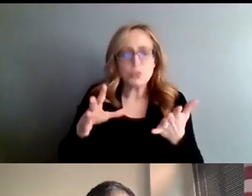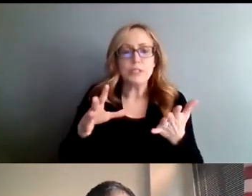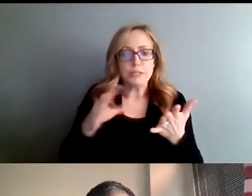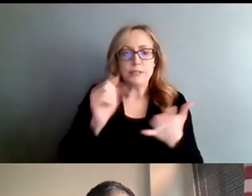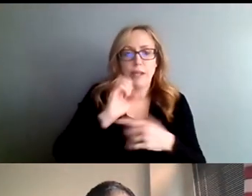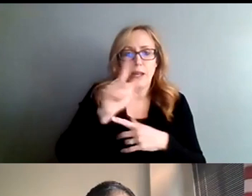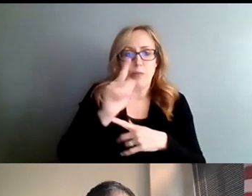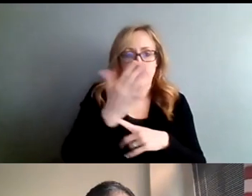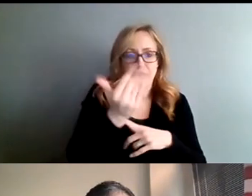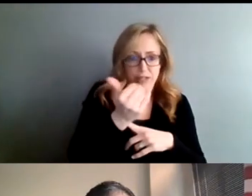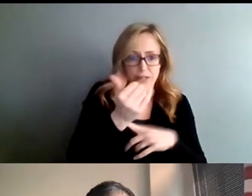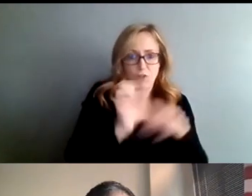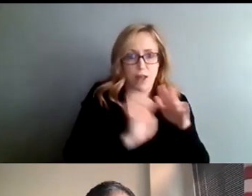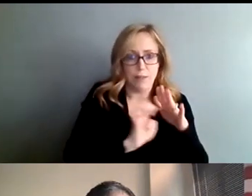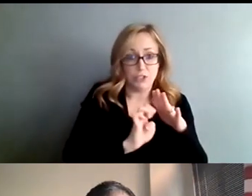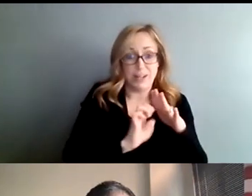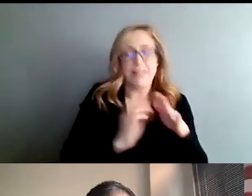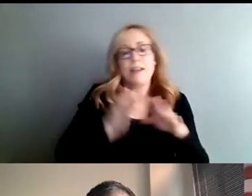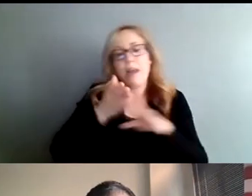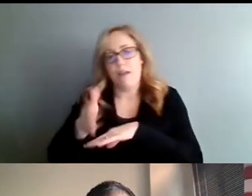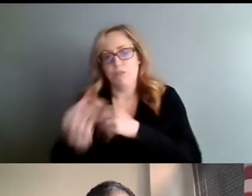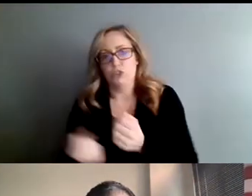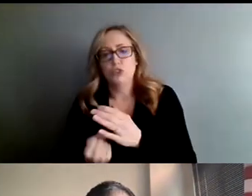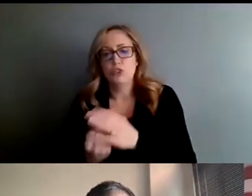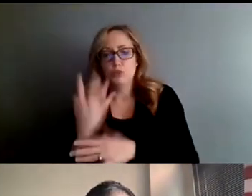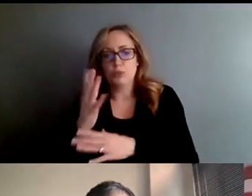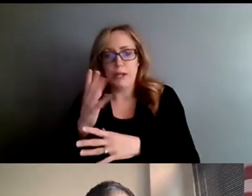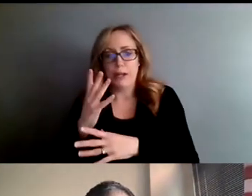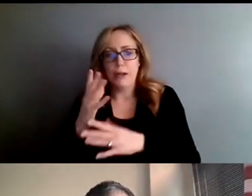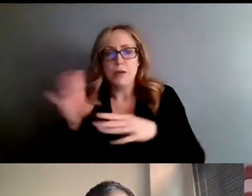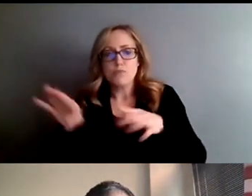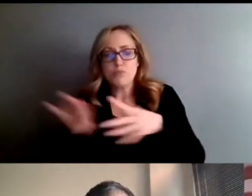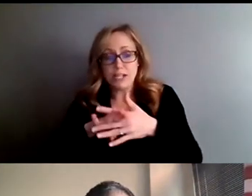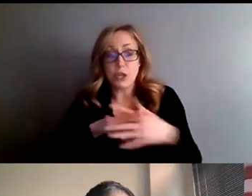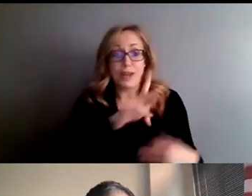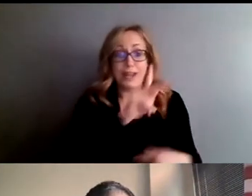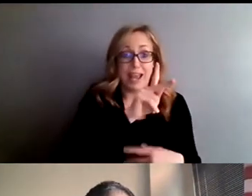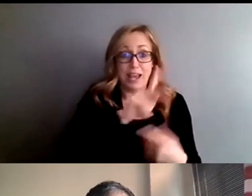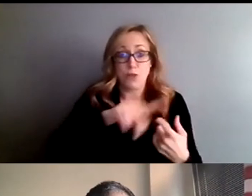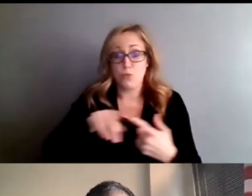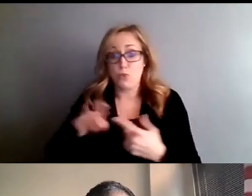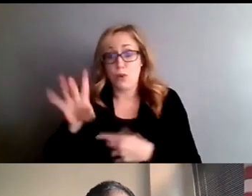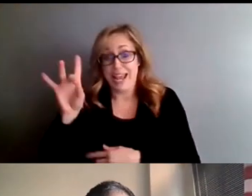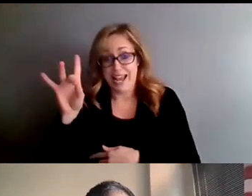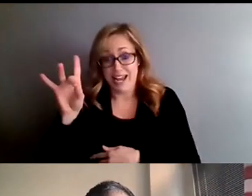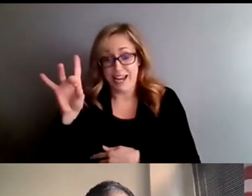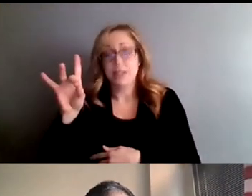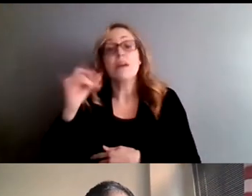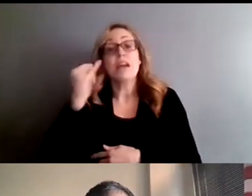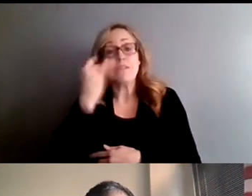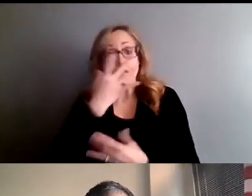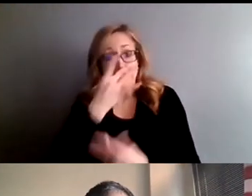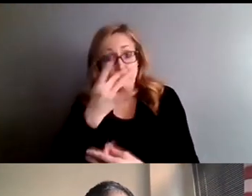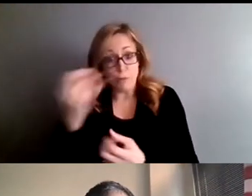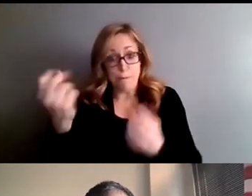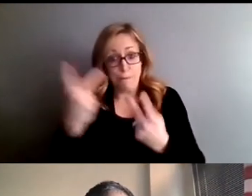then following the spring break. So all students in grades K through 8 who are interested in coming back to full-time in person